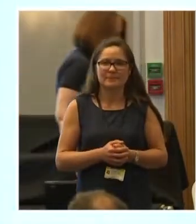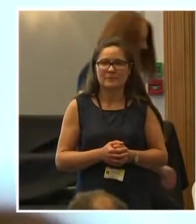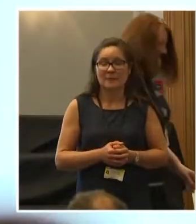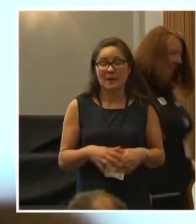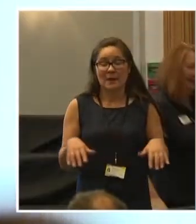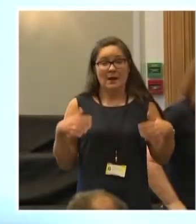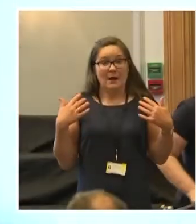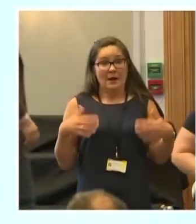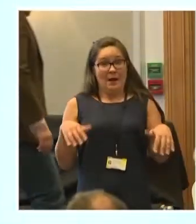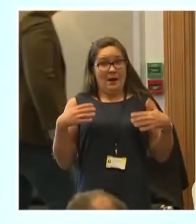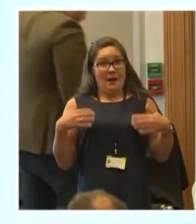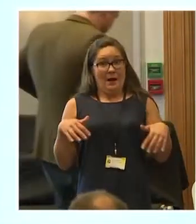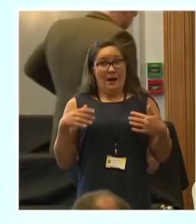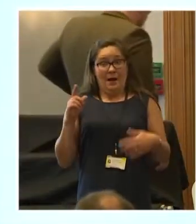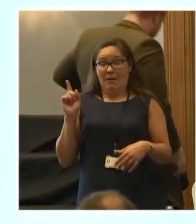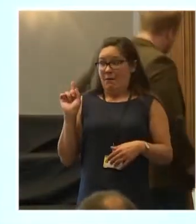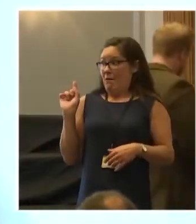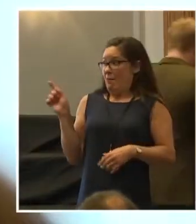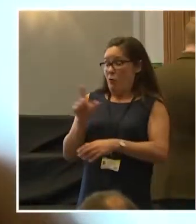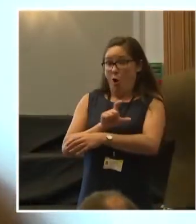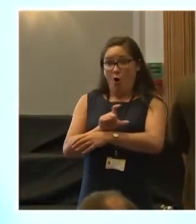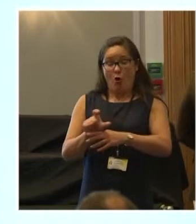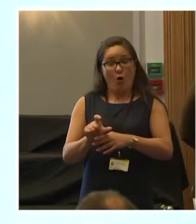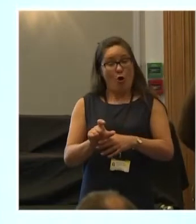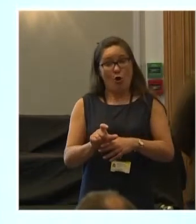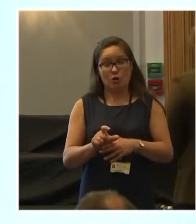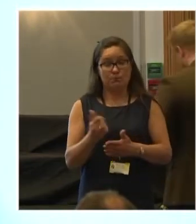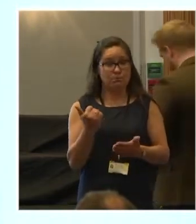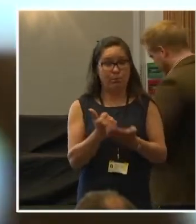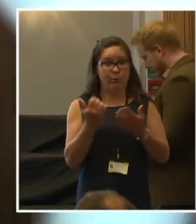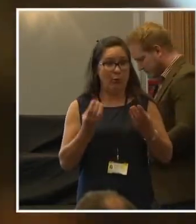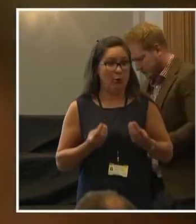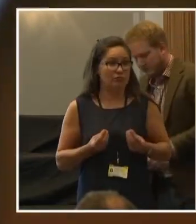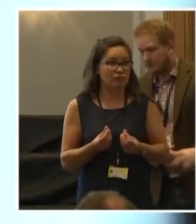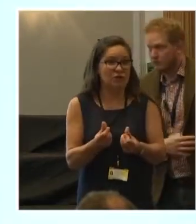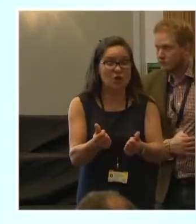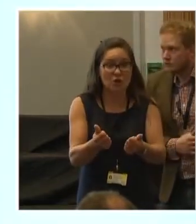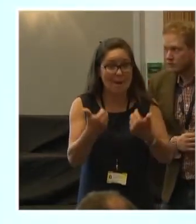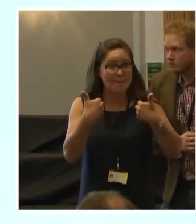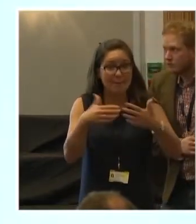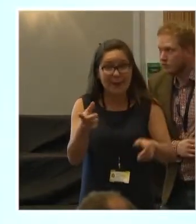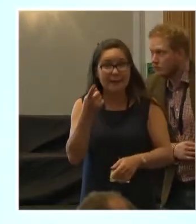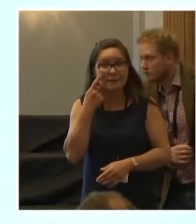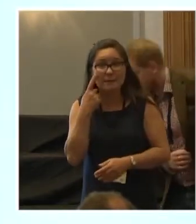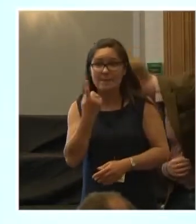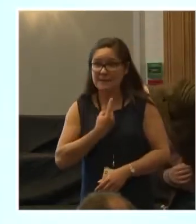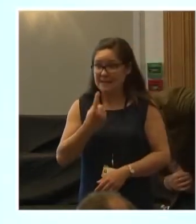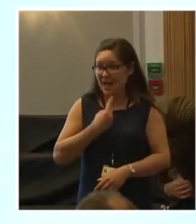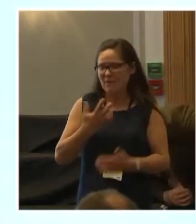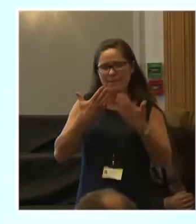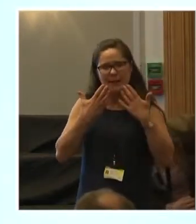What an amazing resource that is. I've had a good look through it myself. Highly, highly recommend it. So please do take a